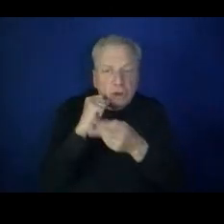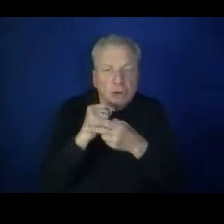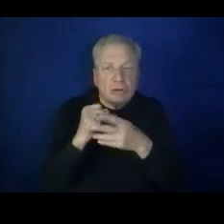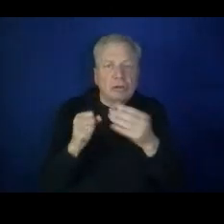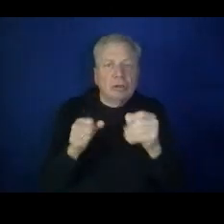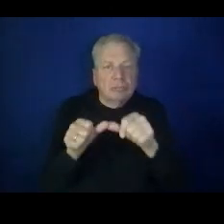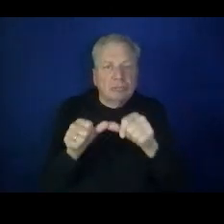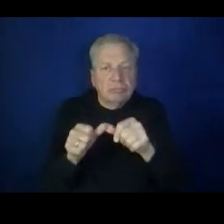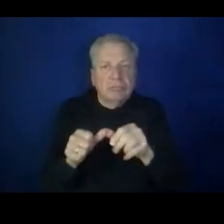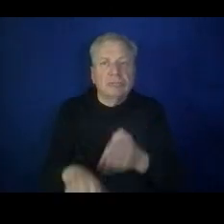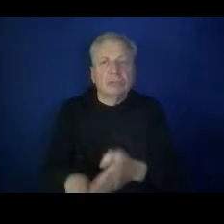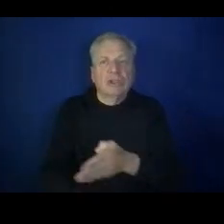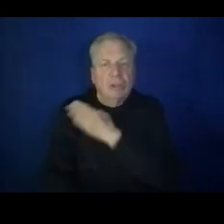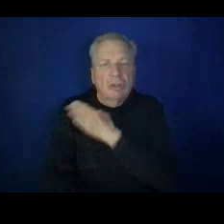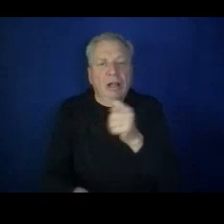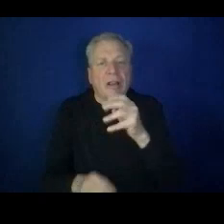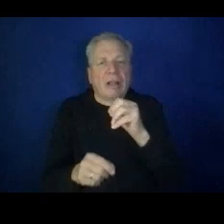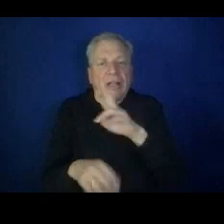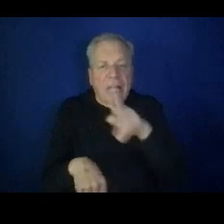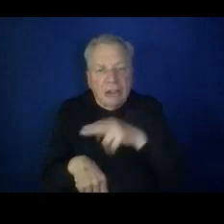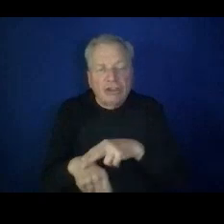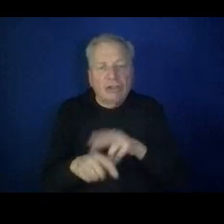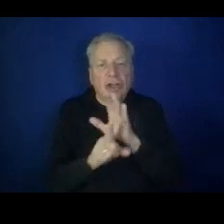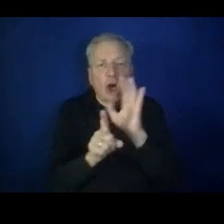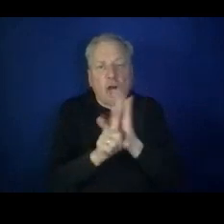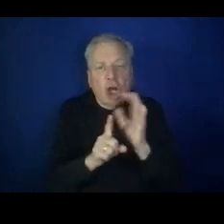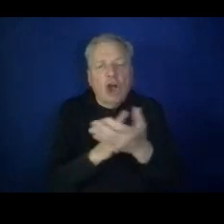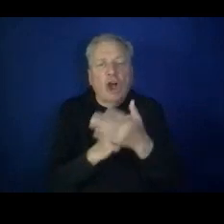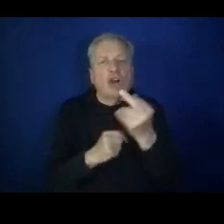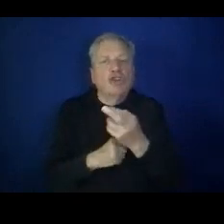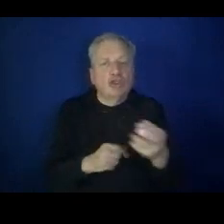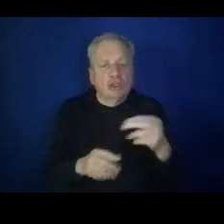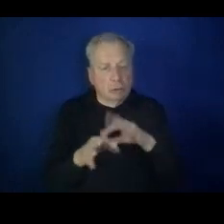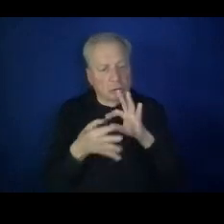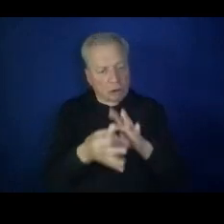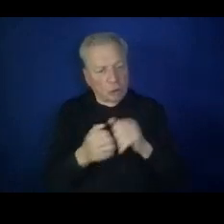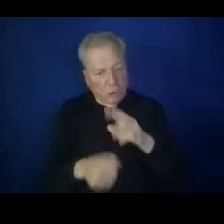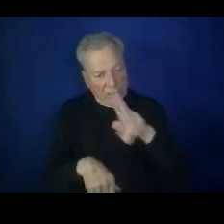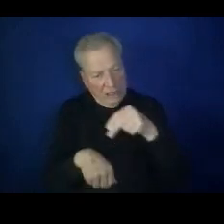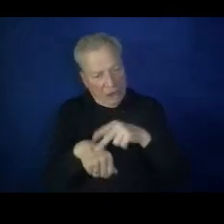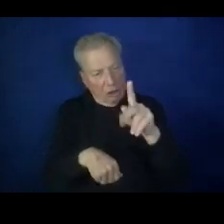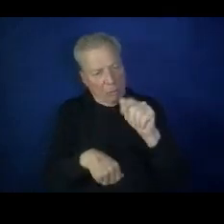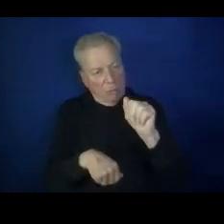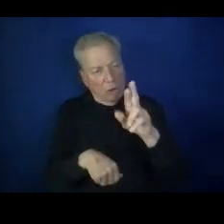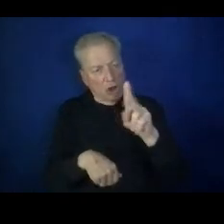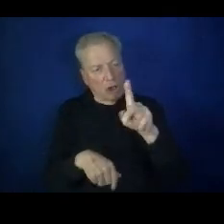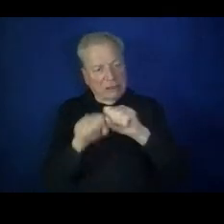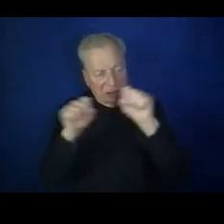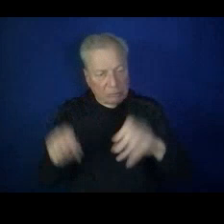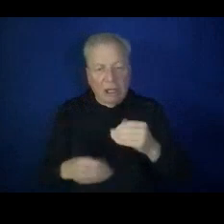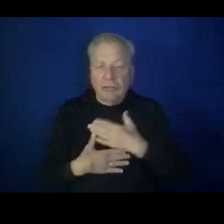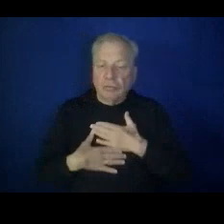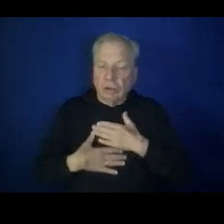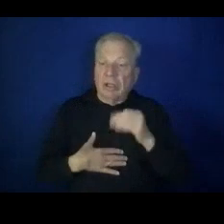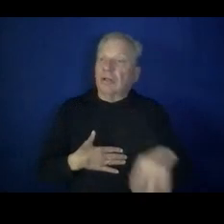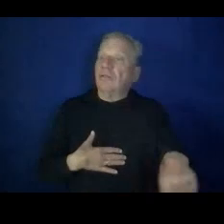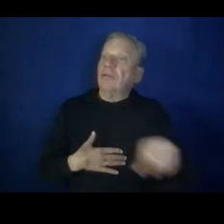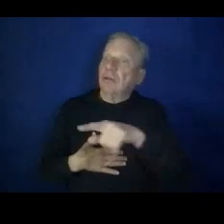natural, cultural resources and values of the national park system for the enjoyment, education,